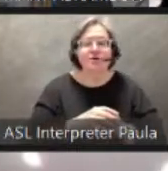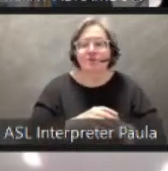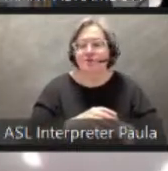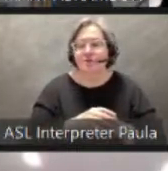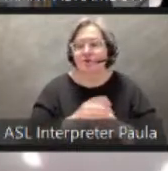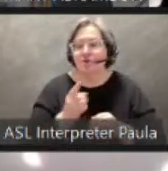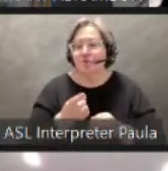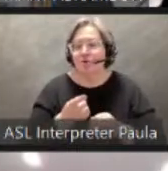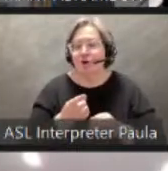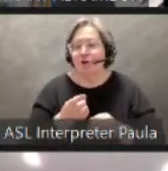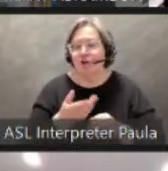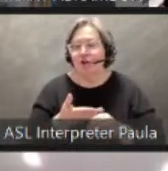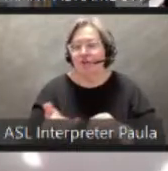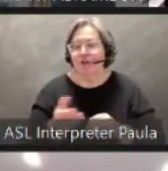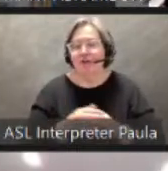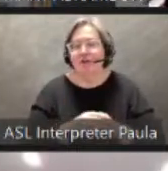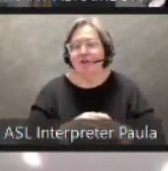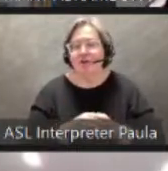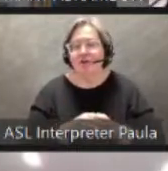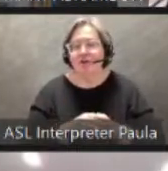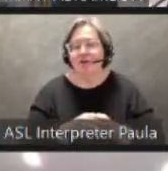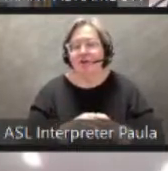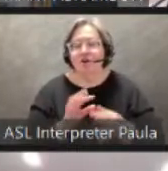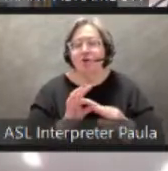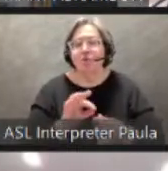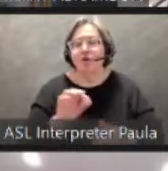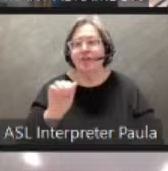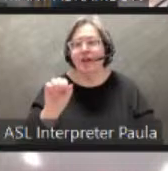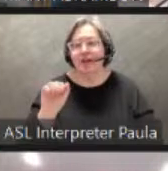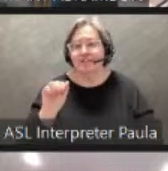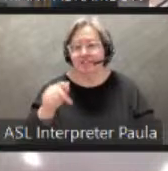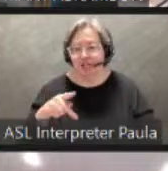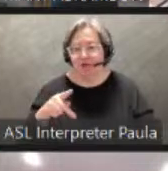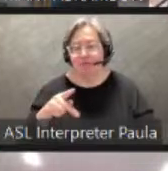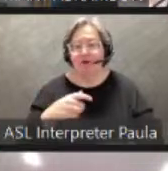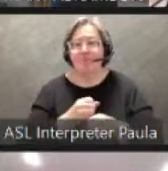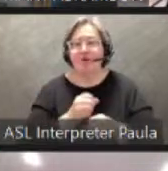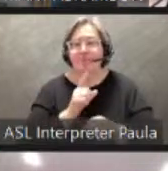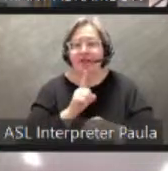one of the questions I have is just in terms of ASAP and making sure that